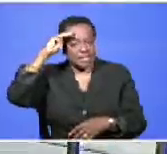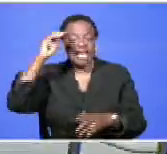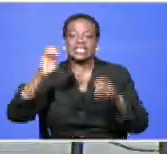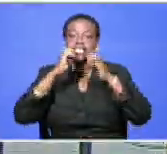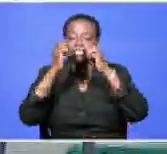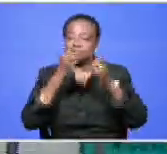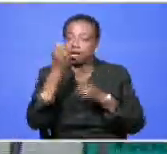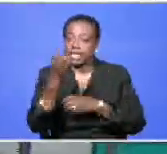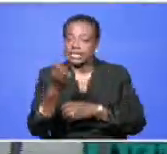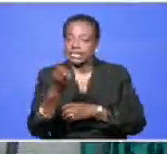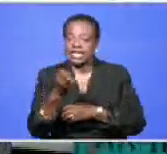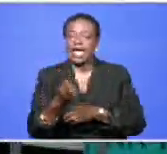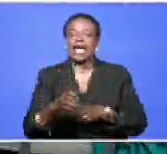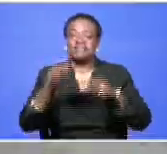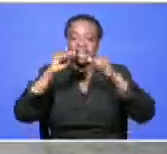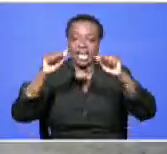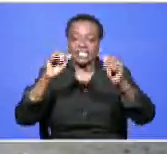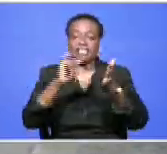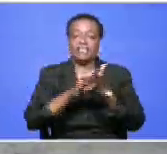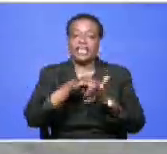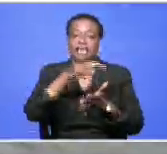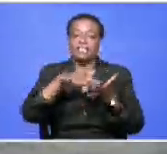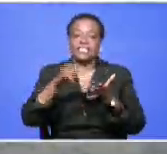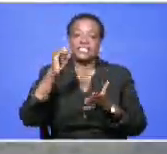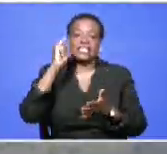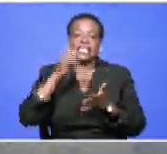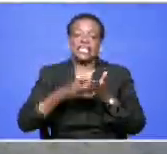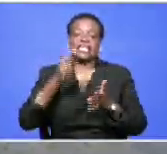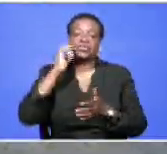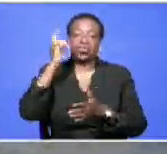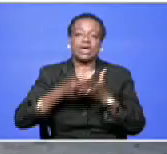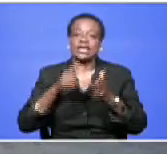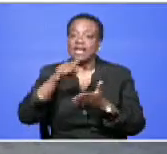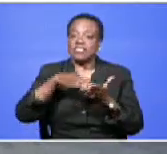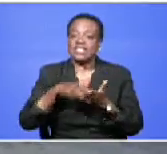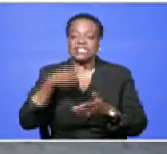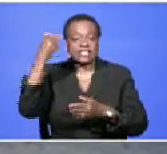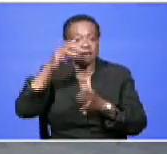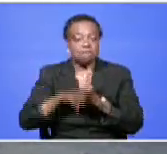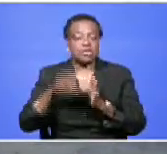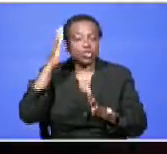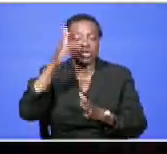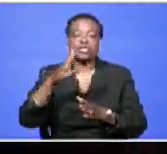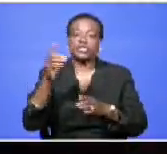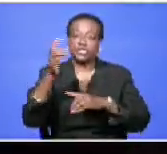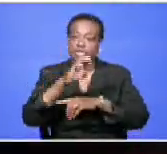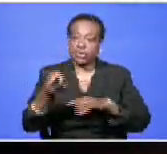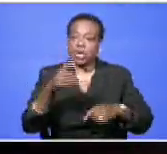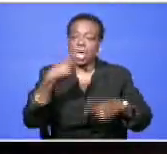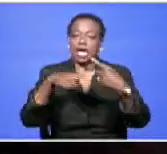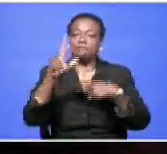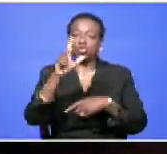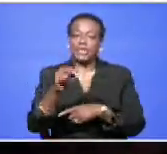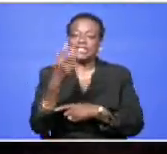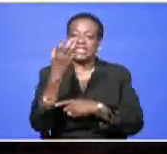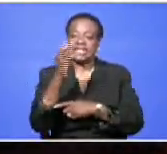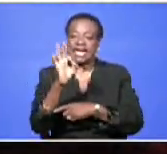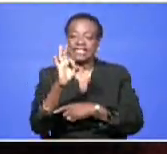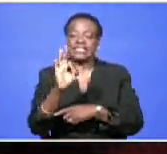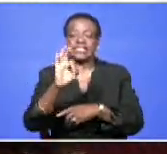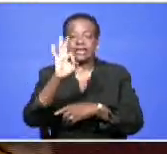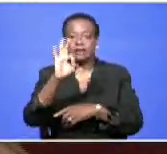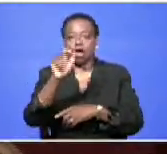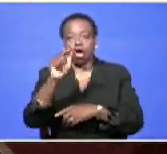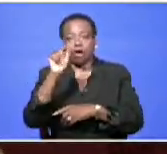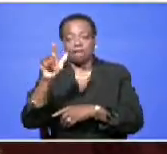announced repeatedly that this is the intention of this government come 2019 fall, and that is going to be